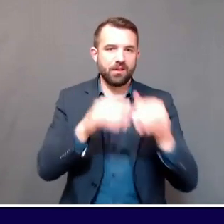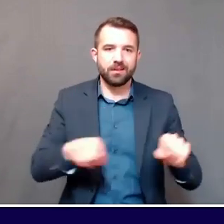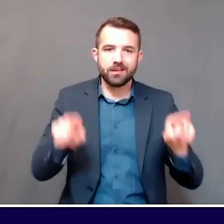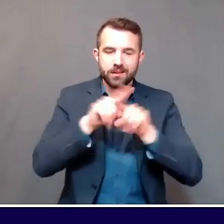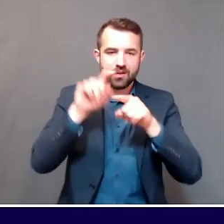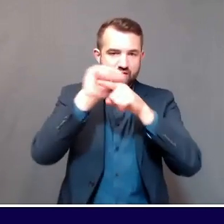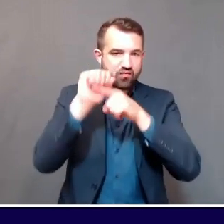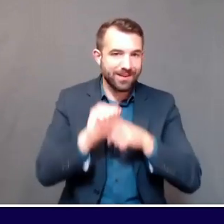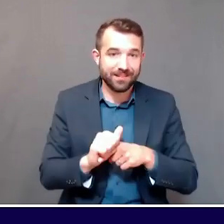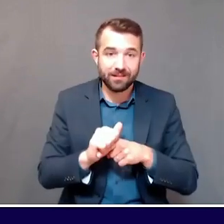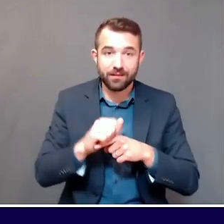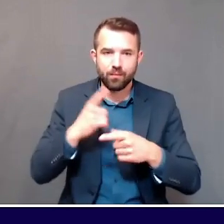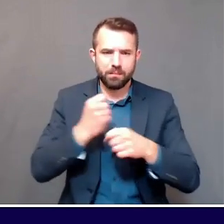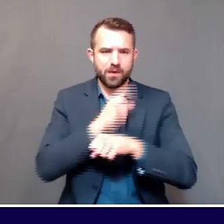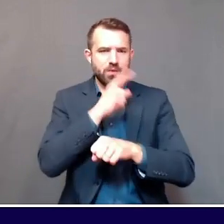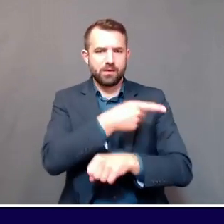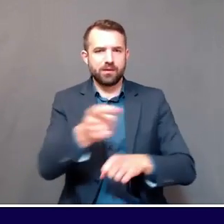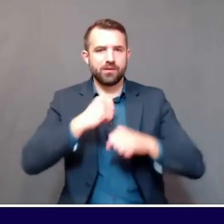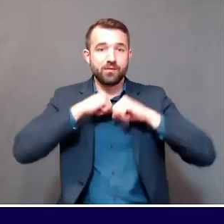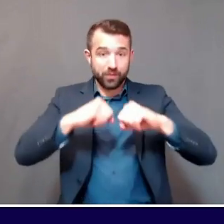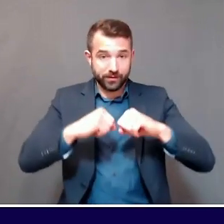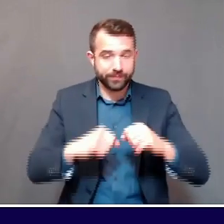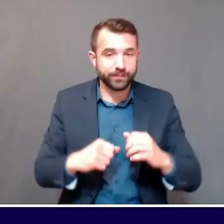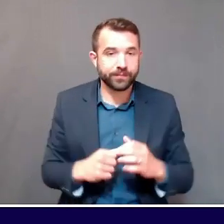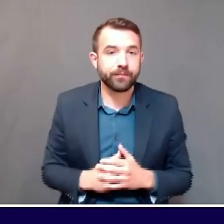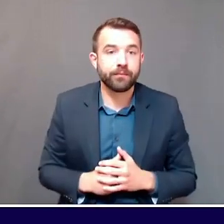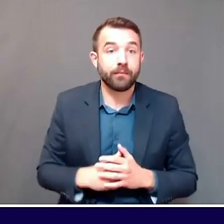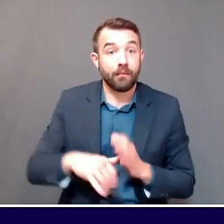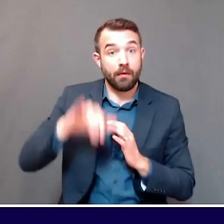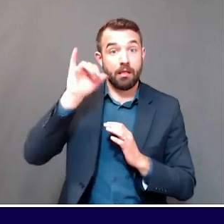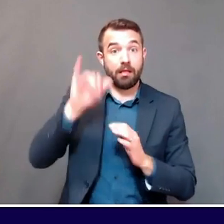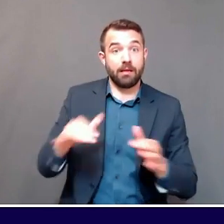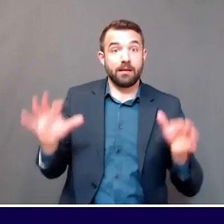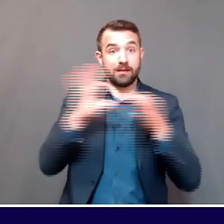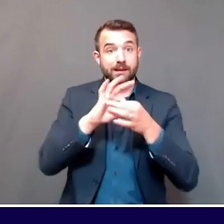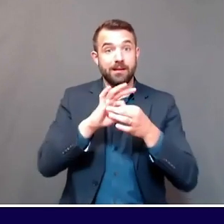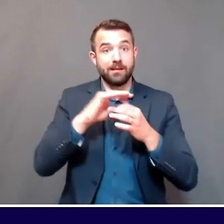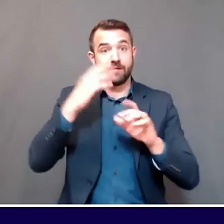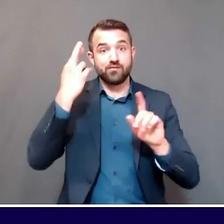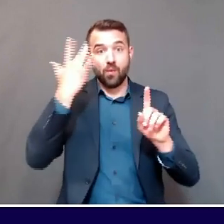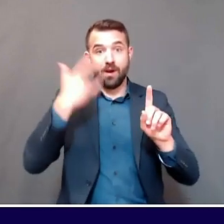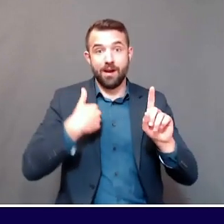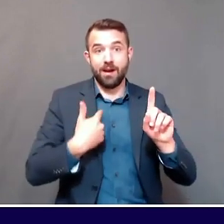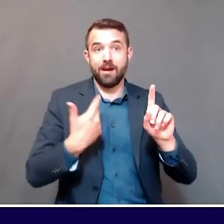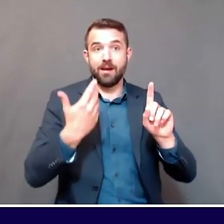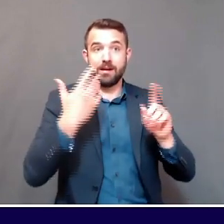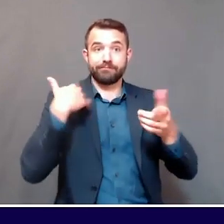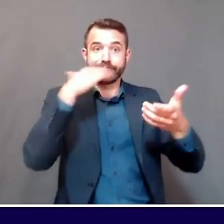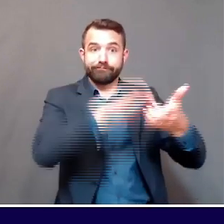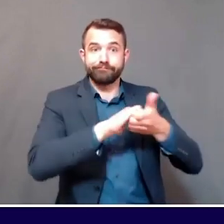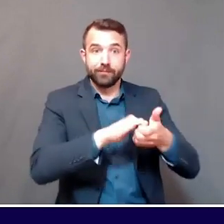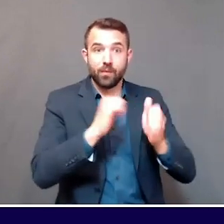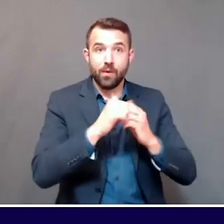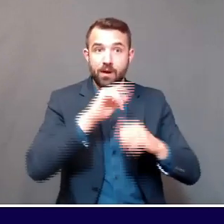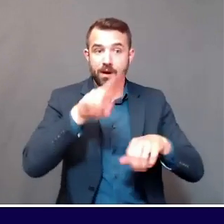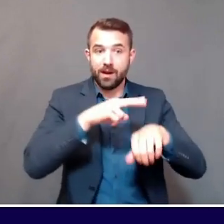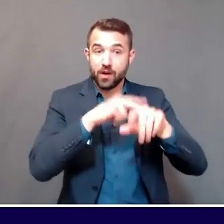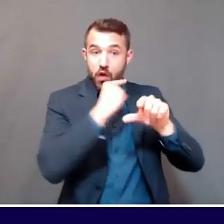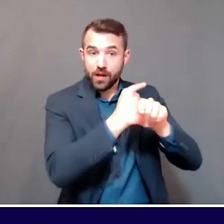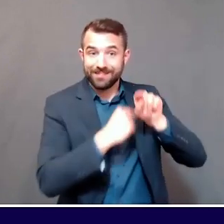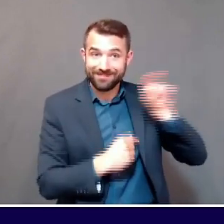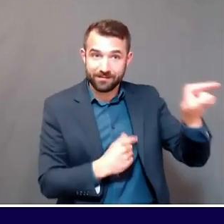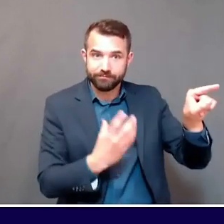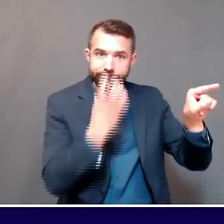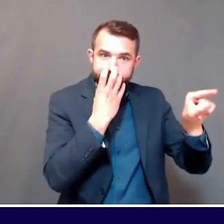we undertook the fit testing missions that I've discussed on numerous occasions. The more individual